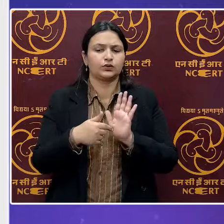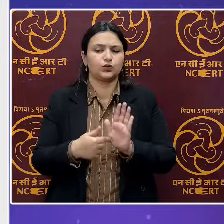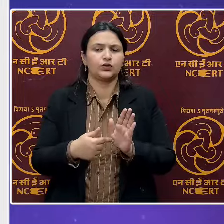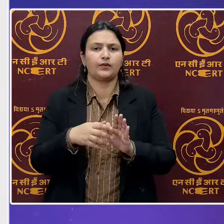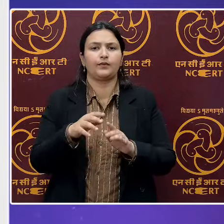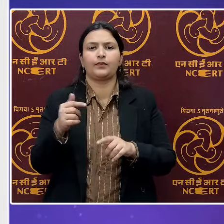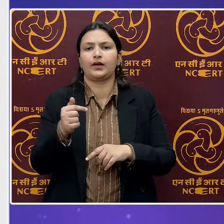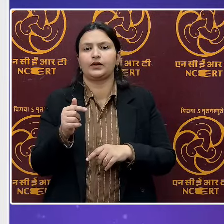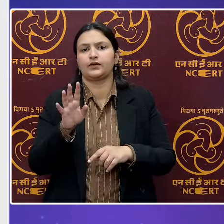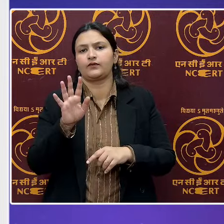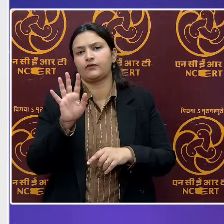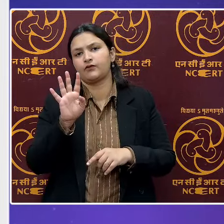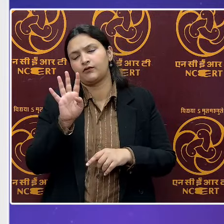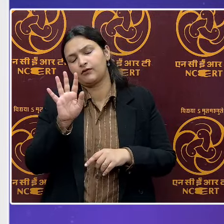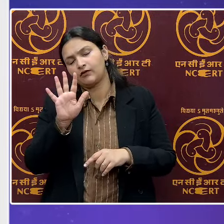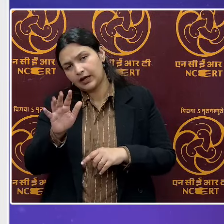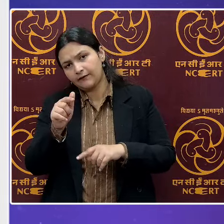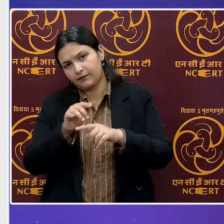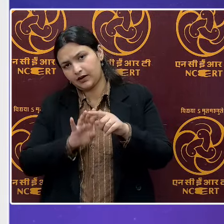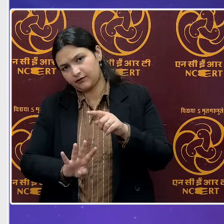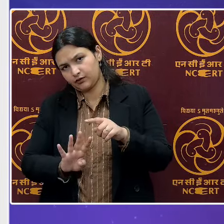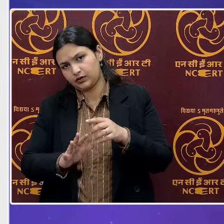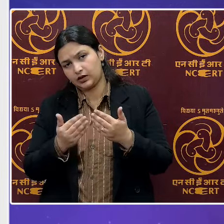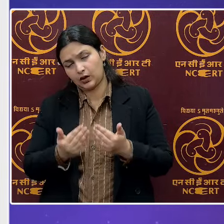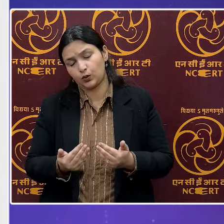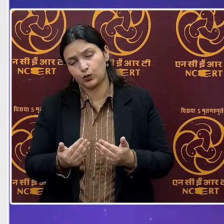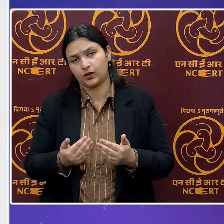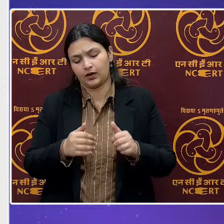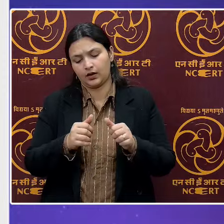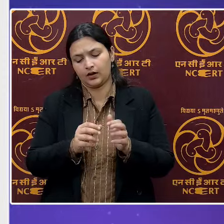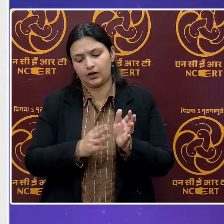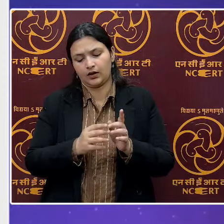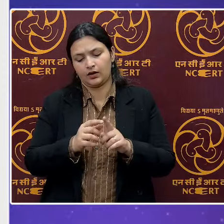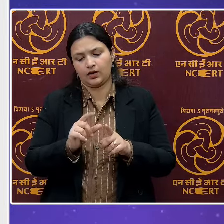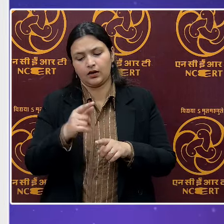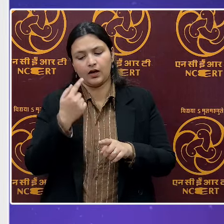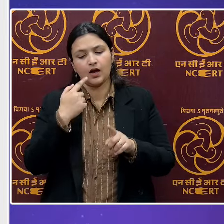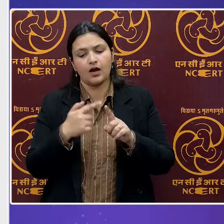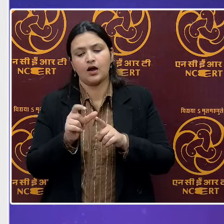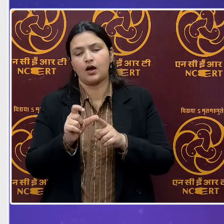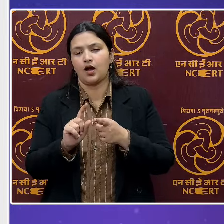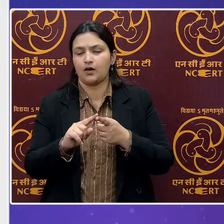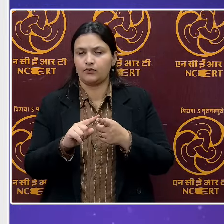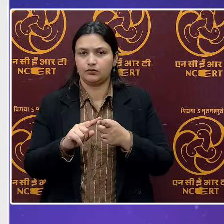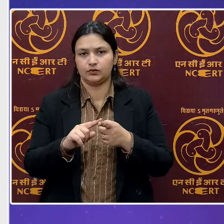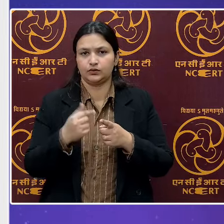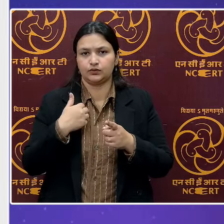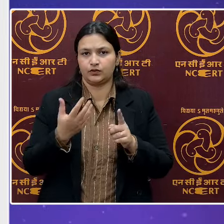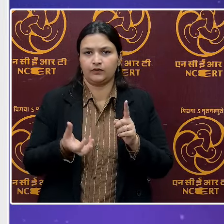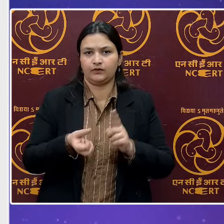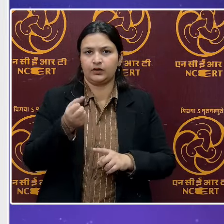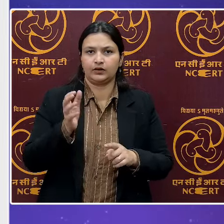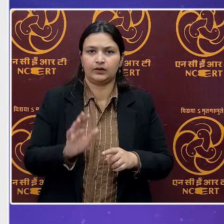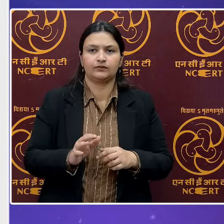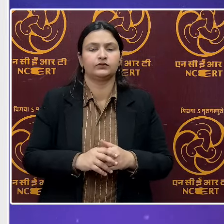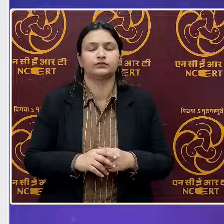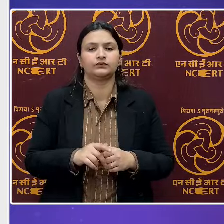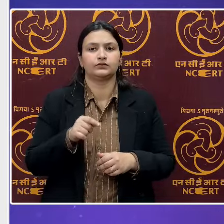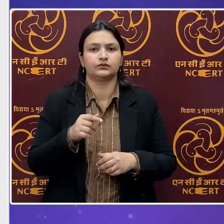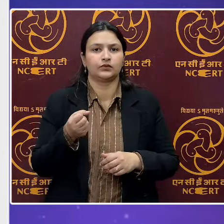Okay, now you have to find amplitude. In equation 1 you can substitute. X0 is a cos phi, that is